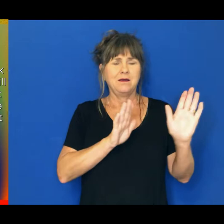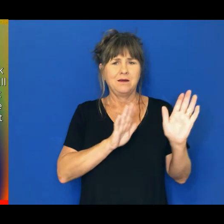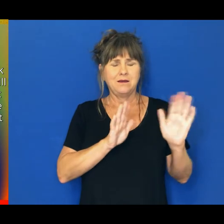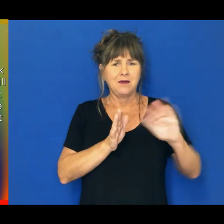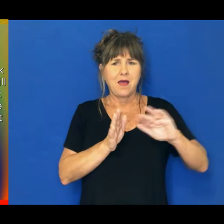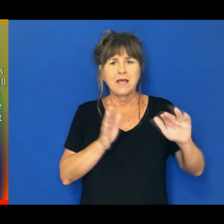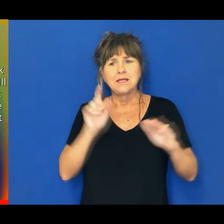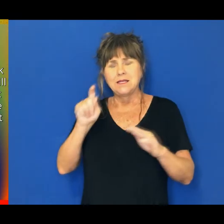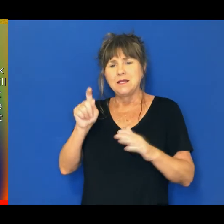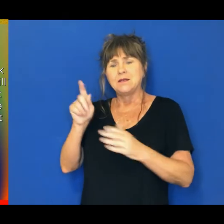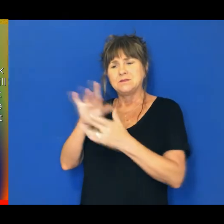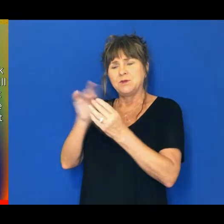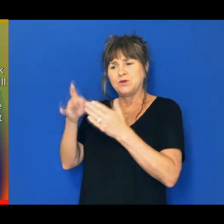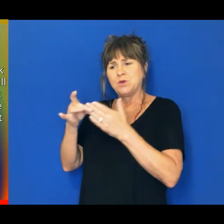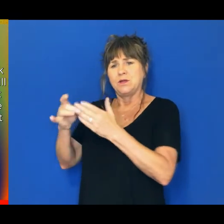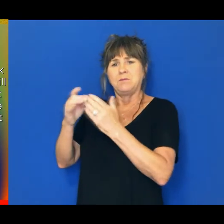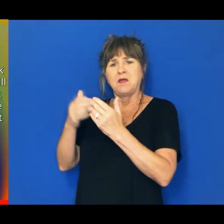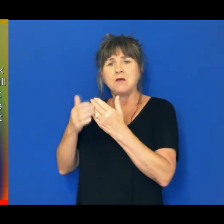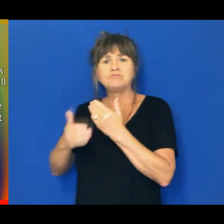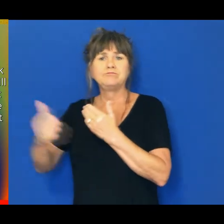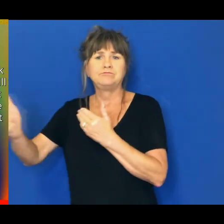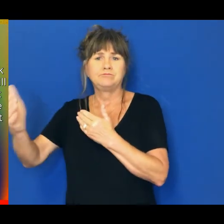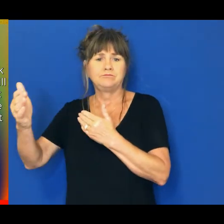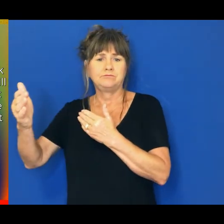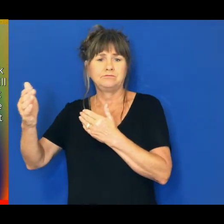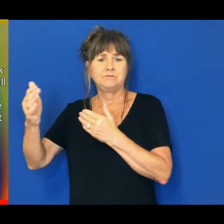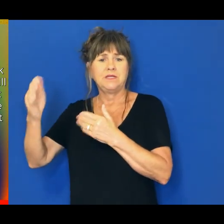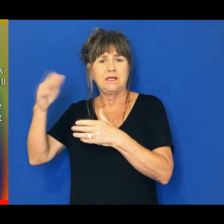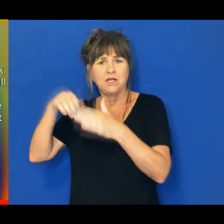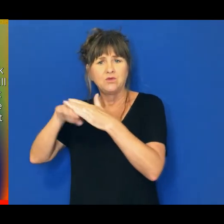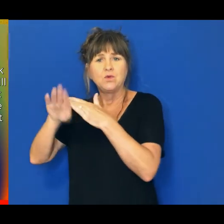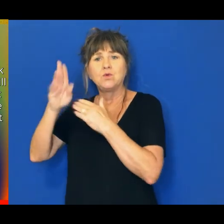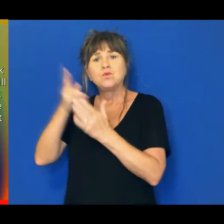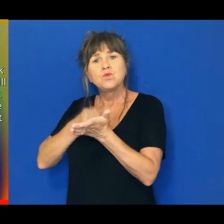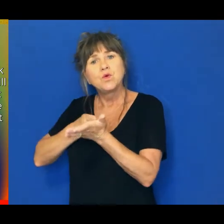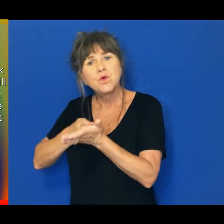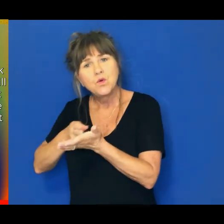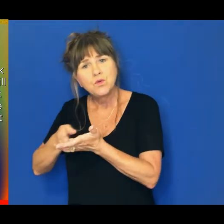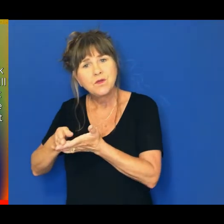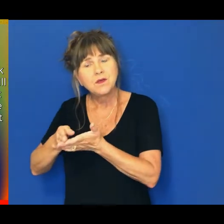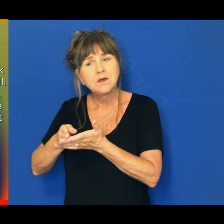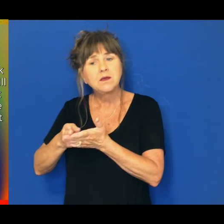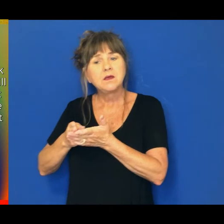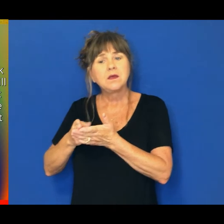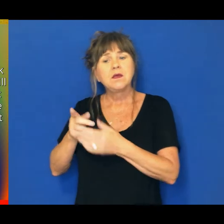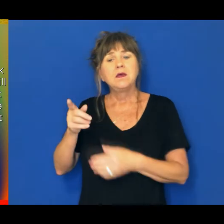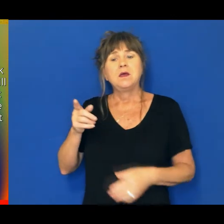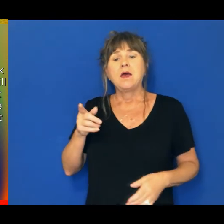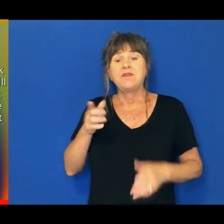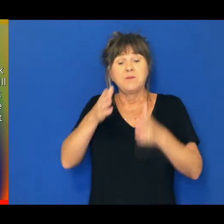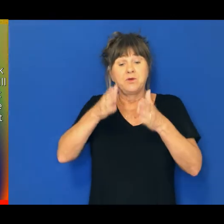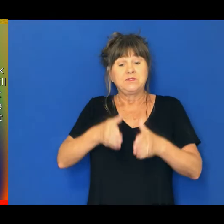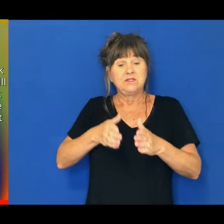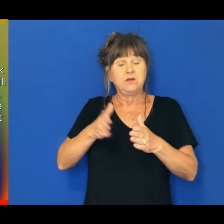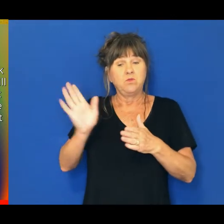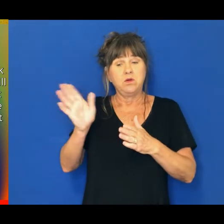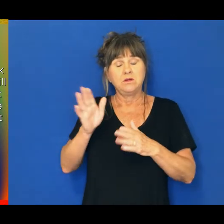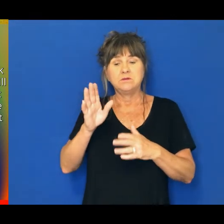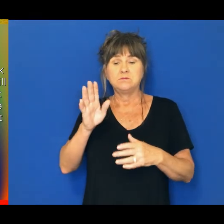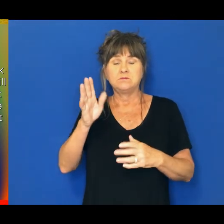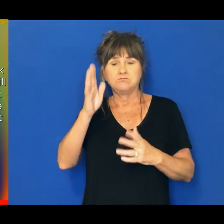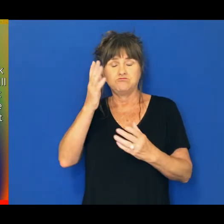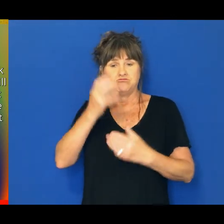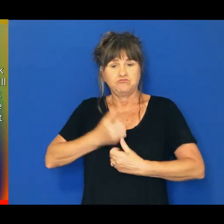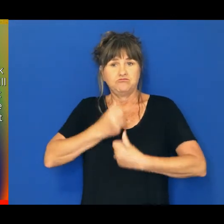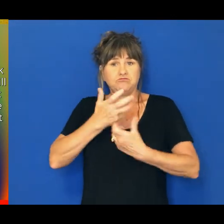say, when the Spirit of truth comes, he'll guide you into all truth. He won't speak on his own. He'll speak only what he hears. And who does he